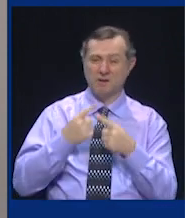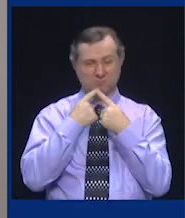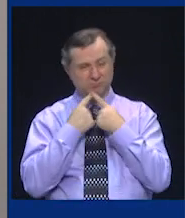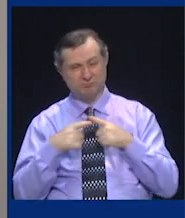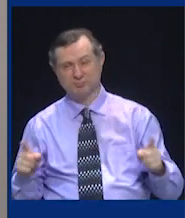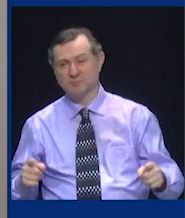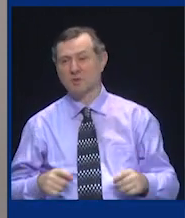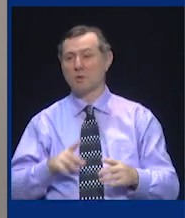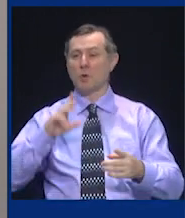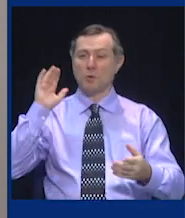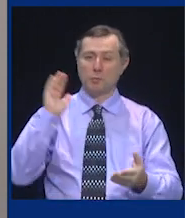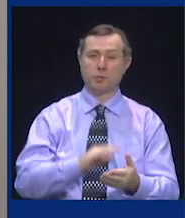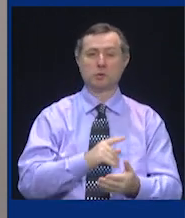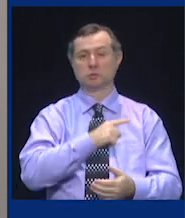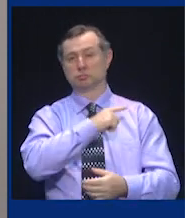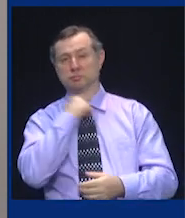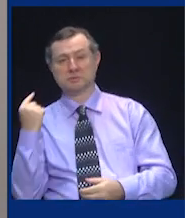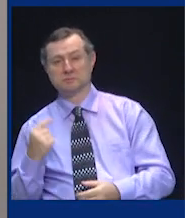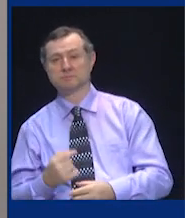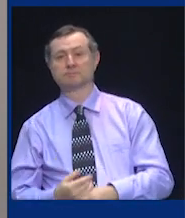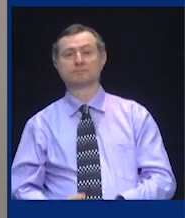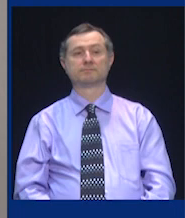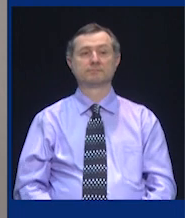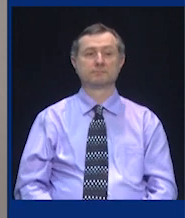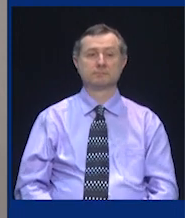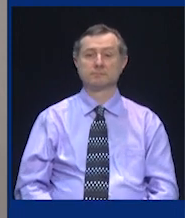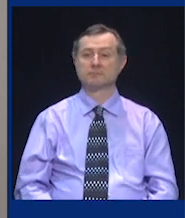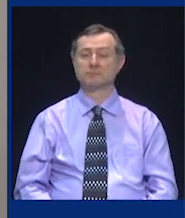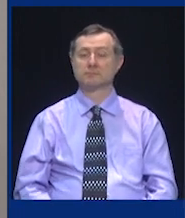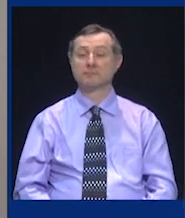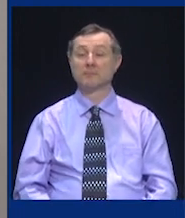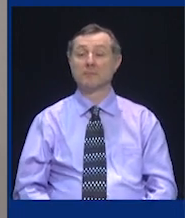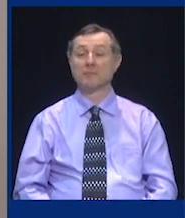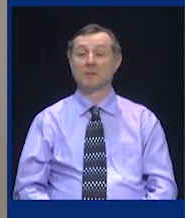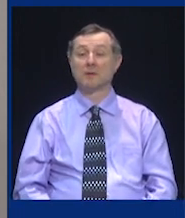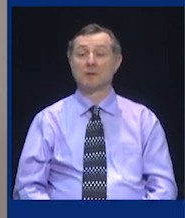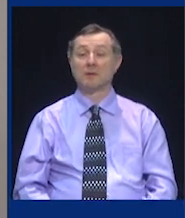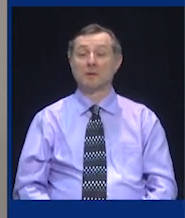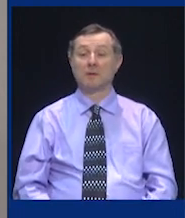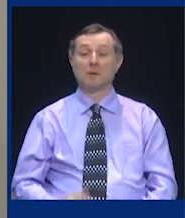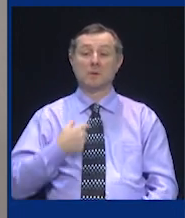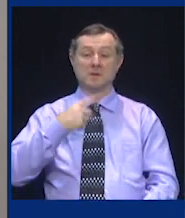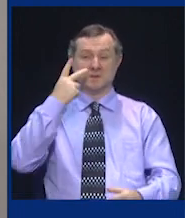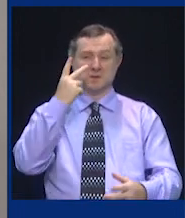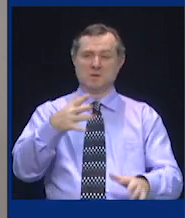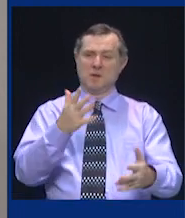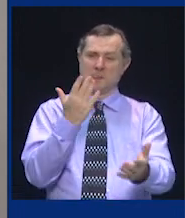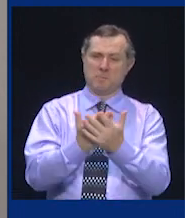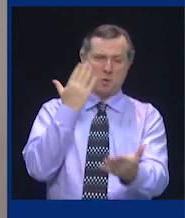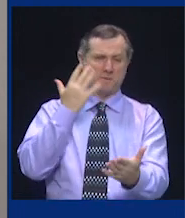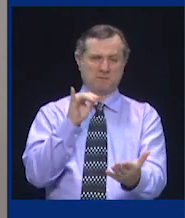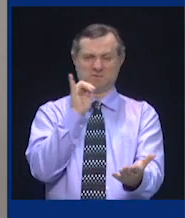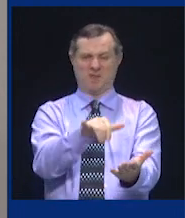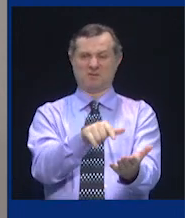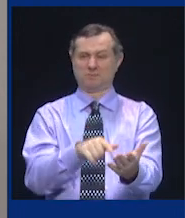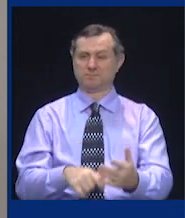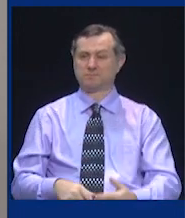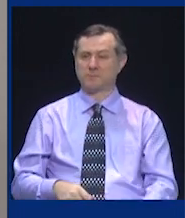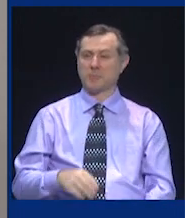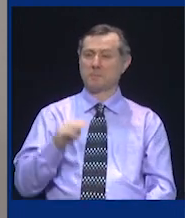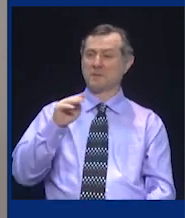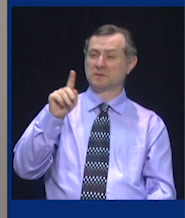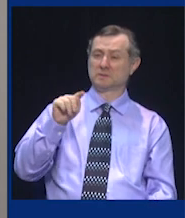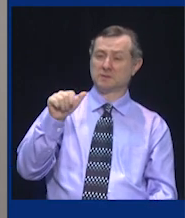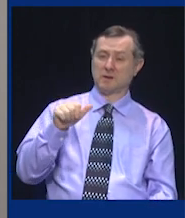risk of illness, especially from the Delta variant. We've seen proof of that at MTA Construction